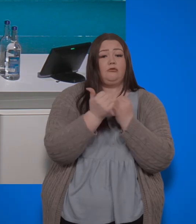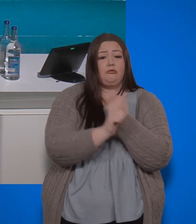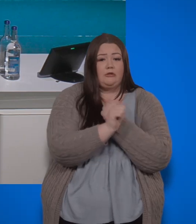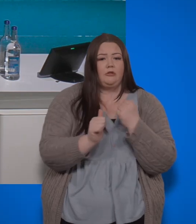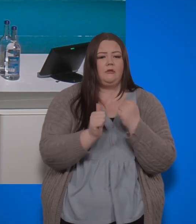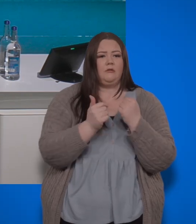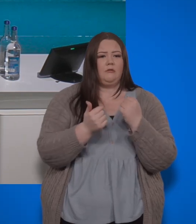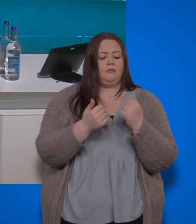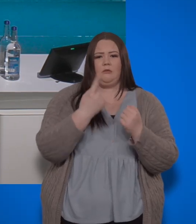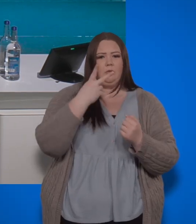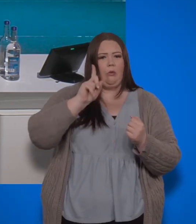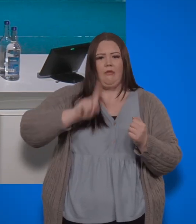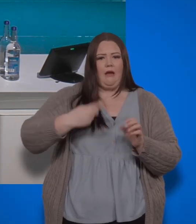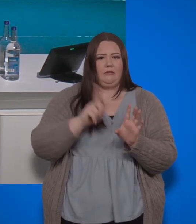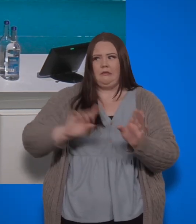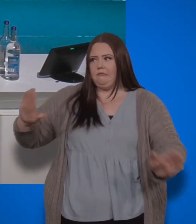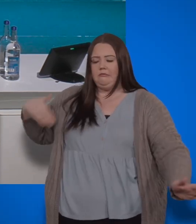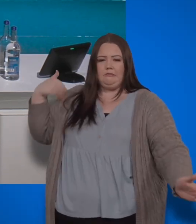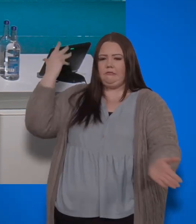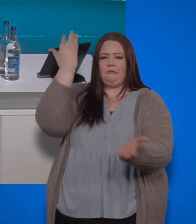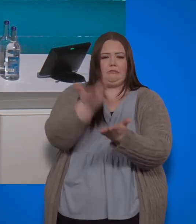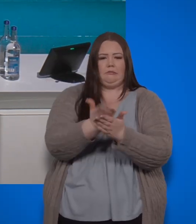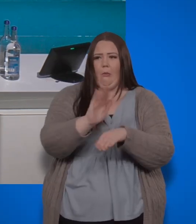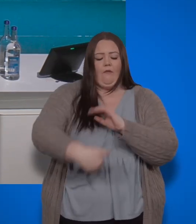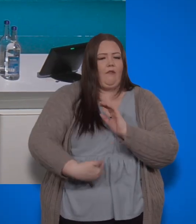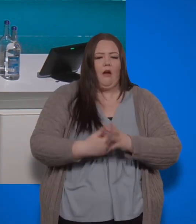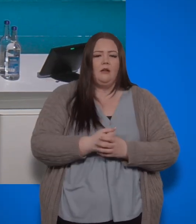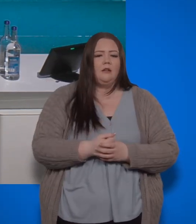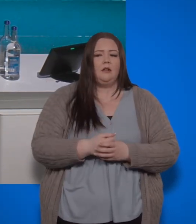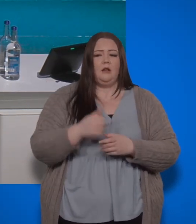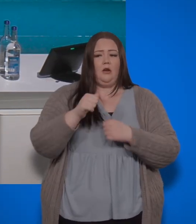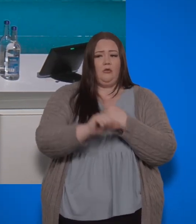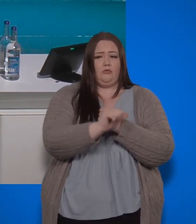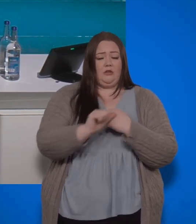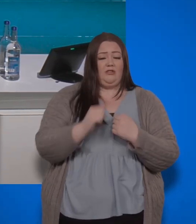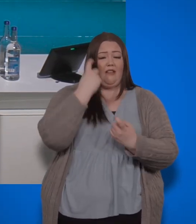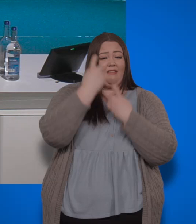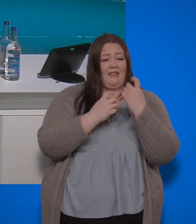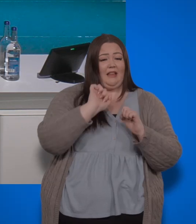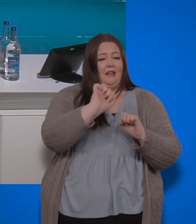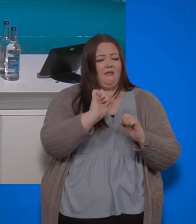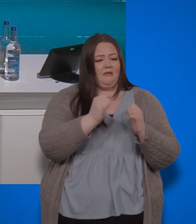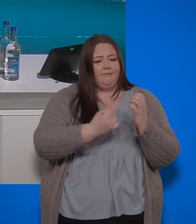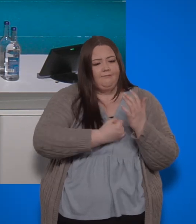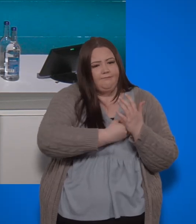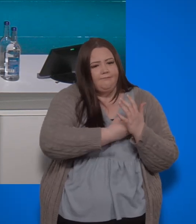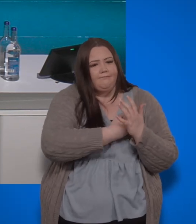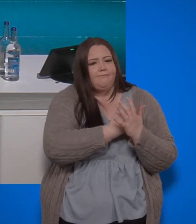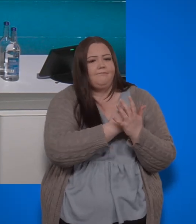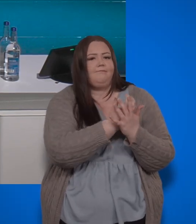religious faith, the Christian faith is over 2,000 years old, and Christian thinking often